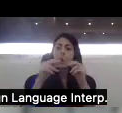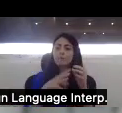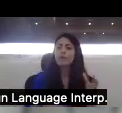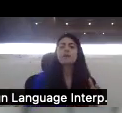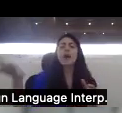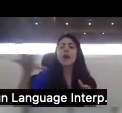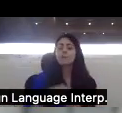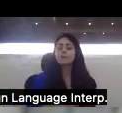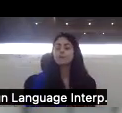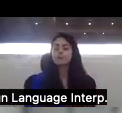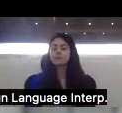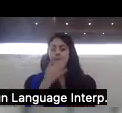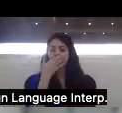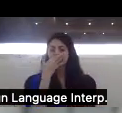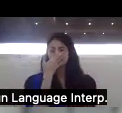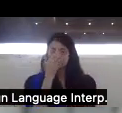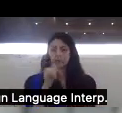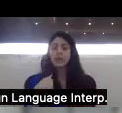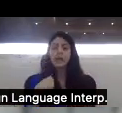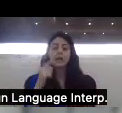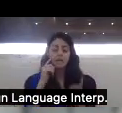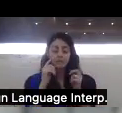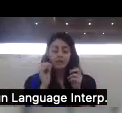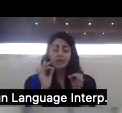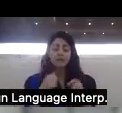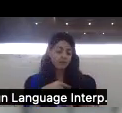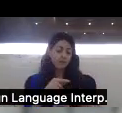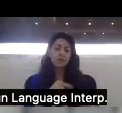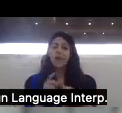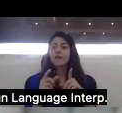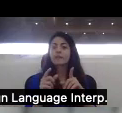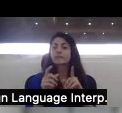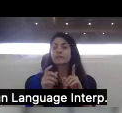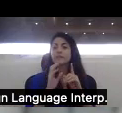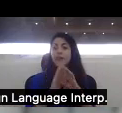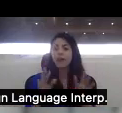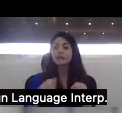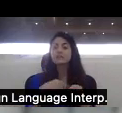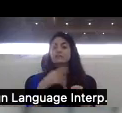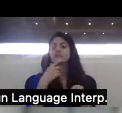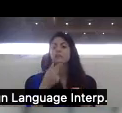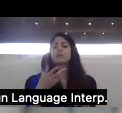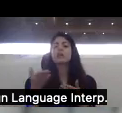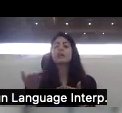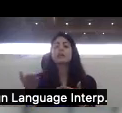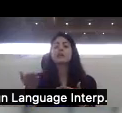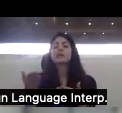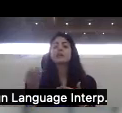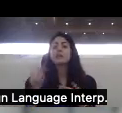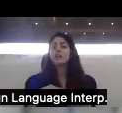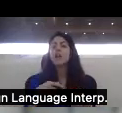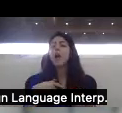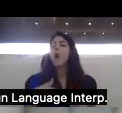government to commit its own financing for the sustainability of the program. And the third one I want to highlight is the engagement of the OPDs,